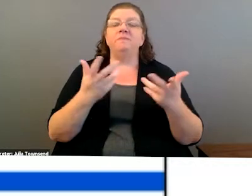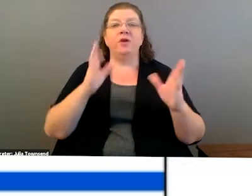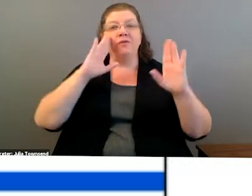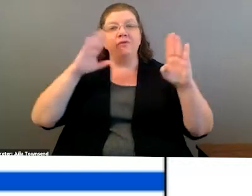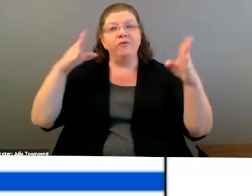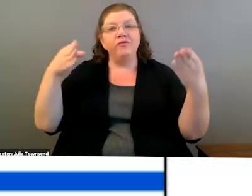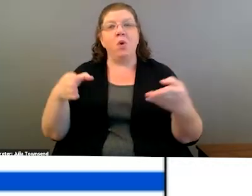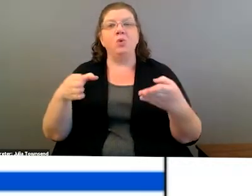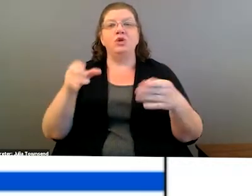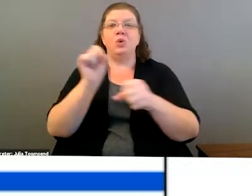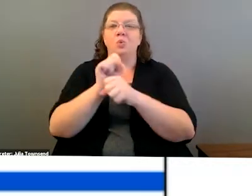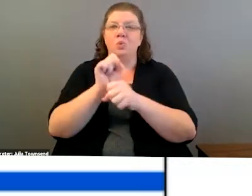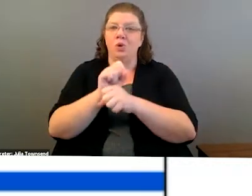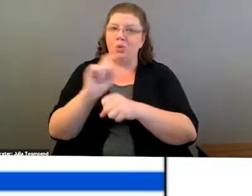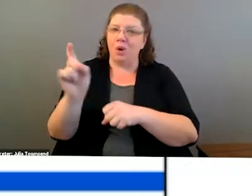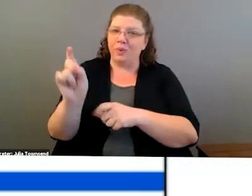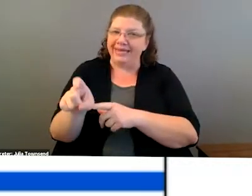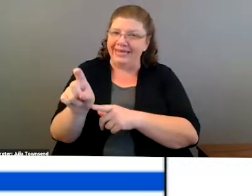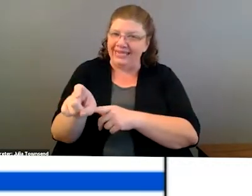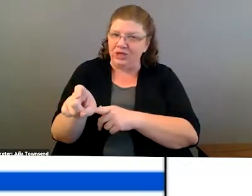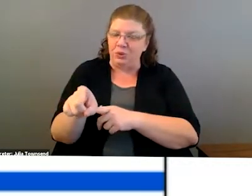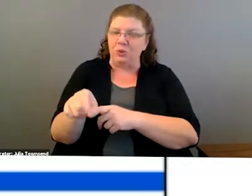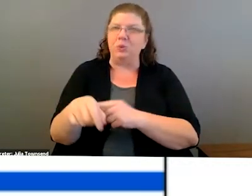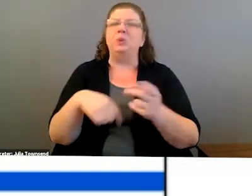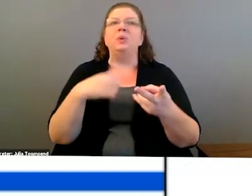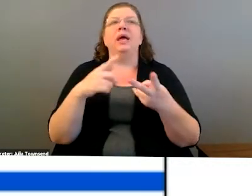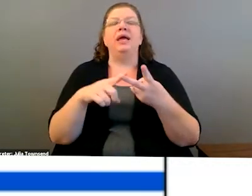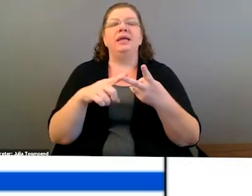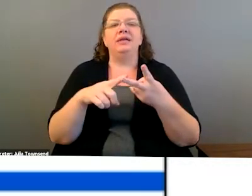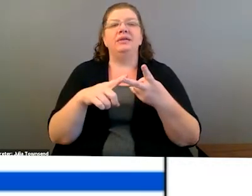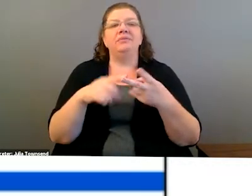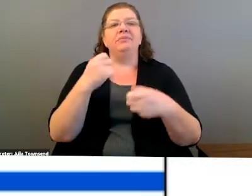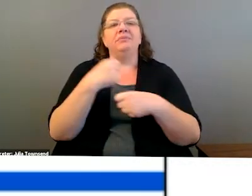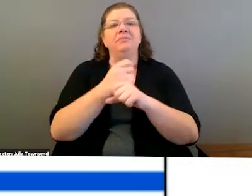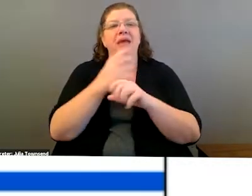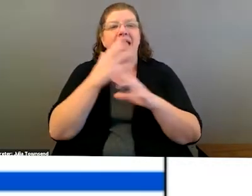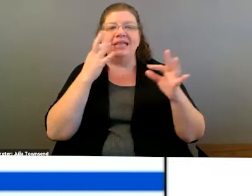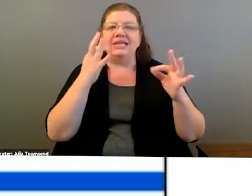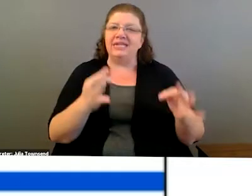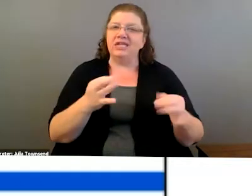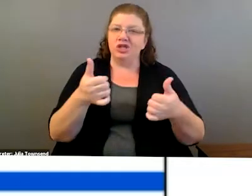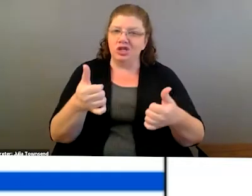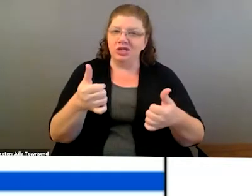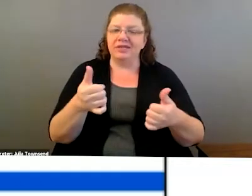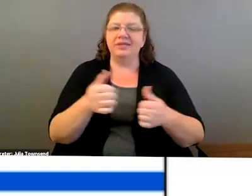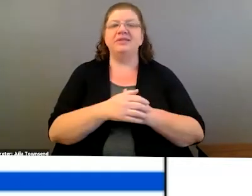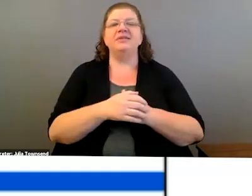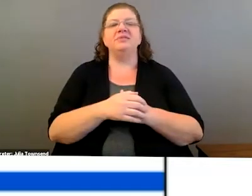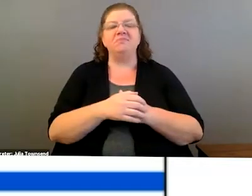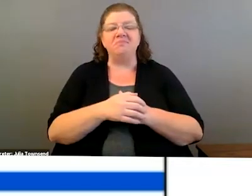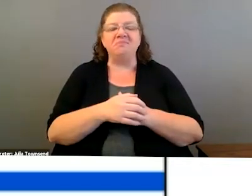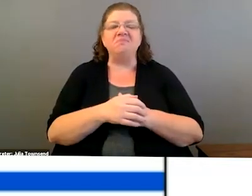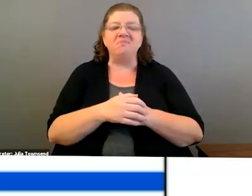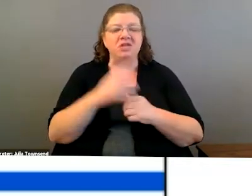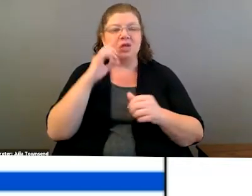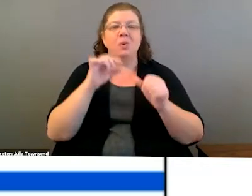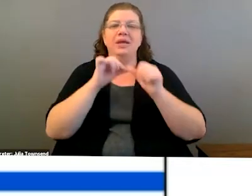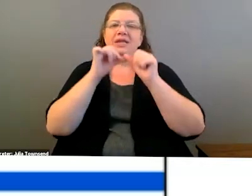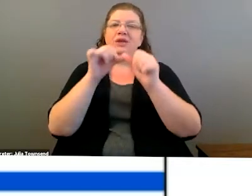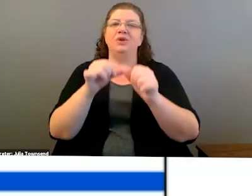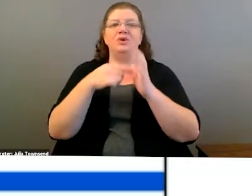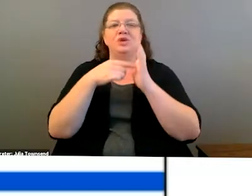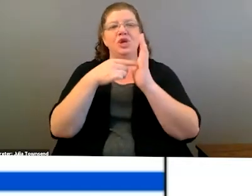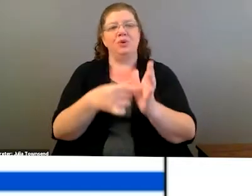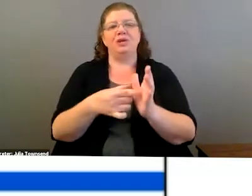focus the work where we needed to and you know, make the decisions. And so we continue to show it to